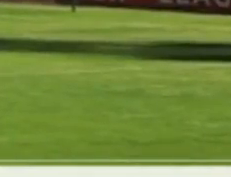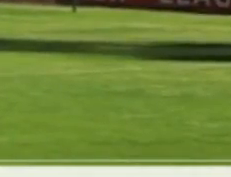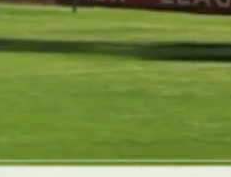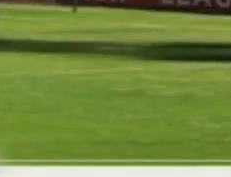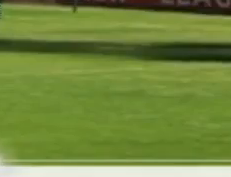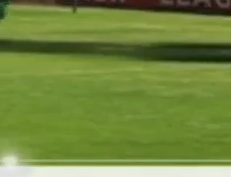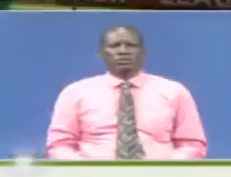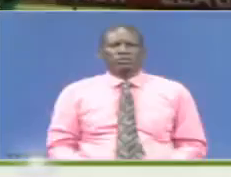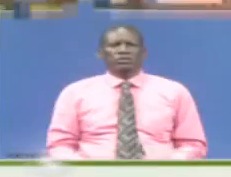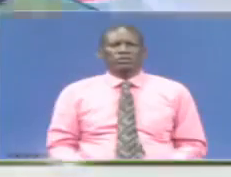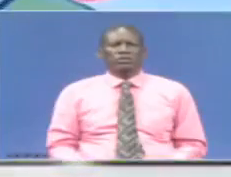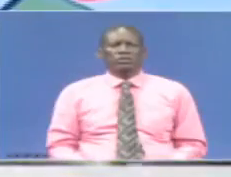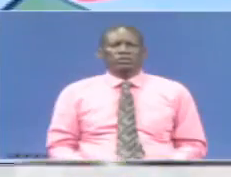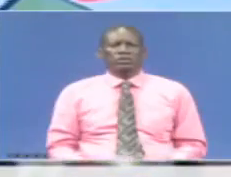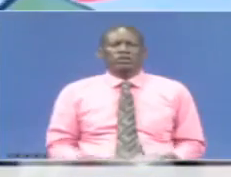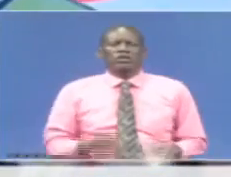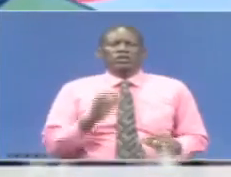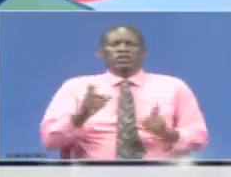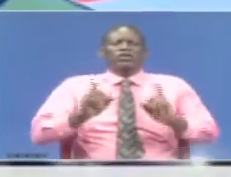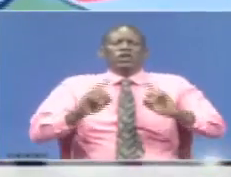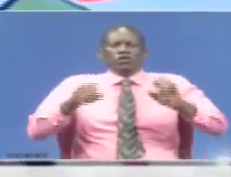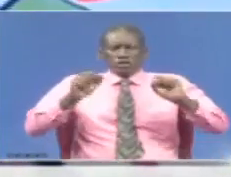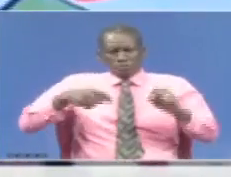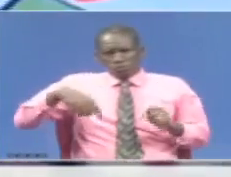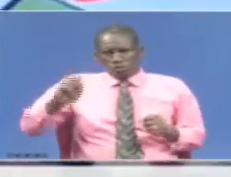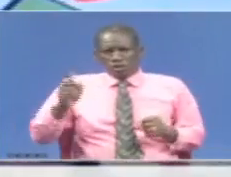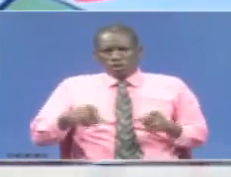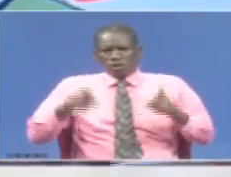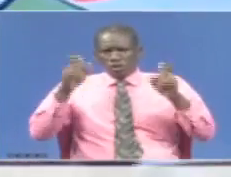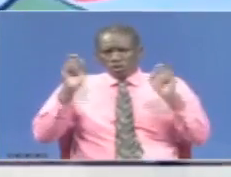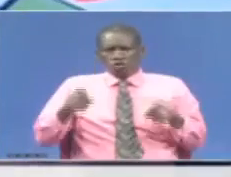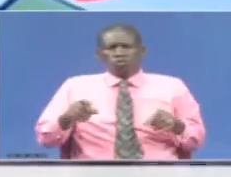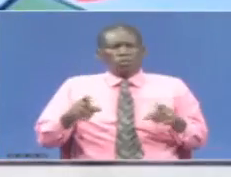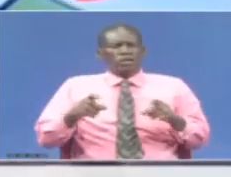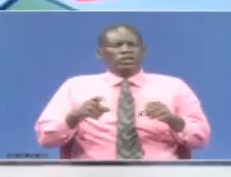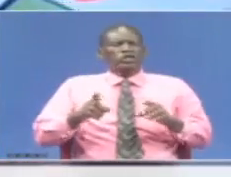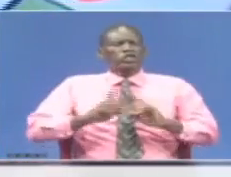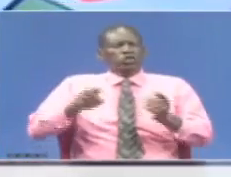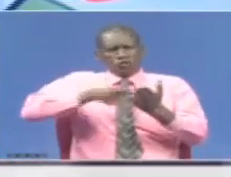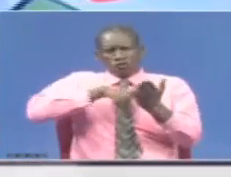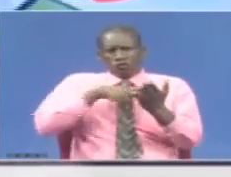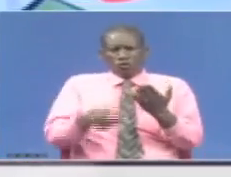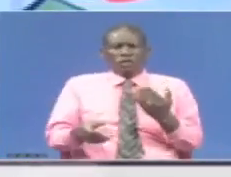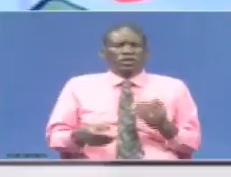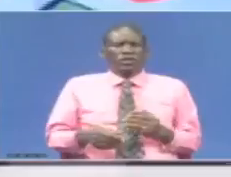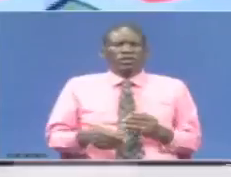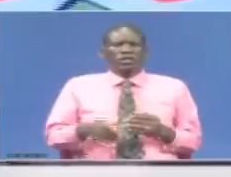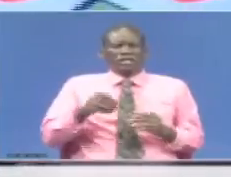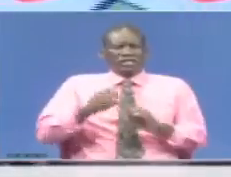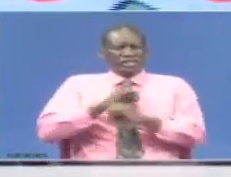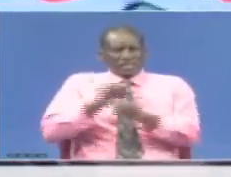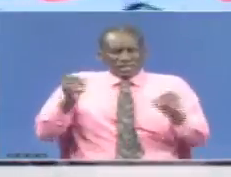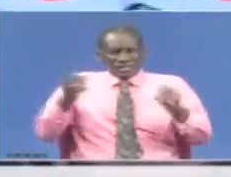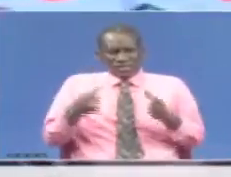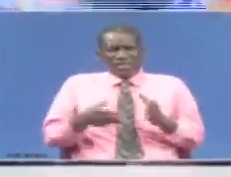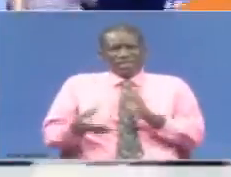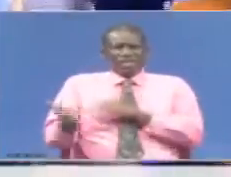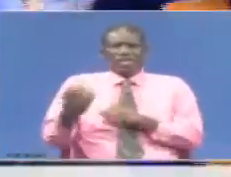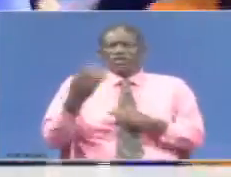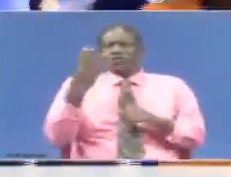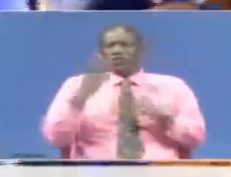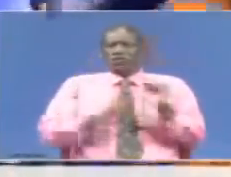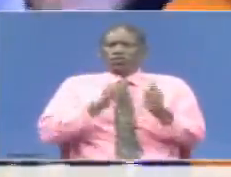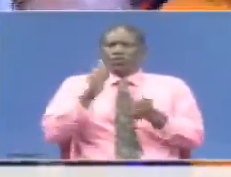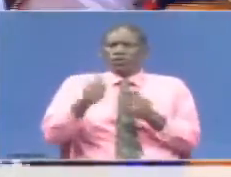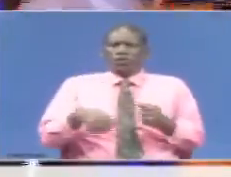When you are not able to win, you have to be able not to lose, and it's a clean sheet. Now the last four games,